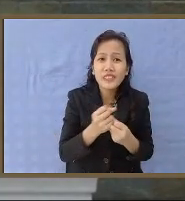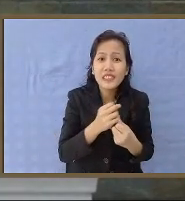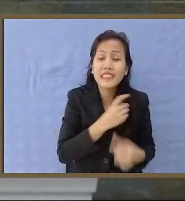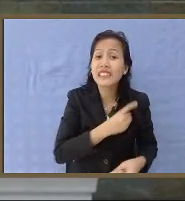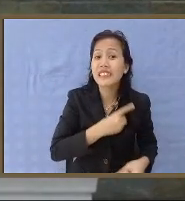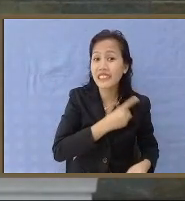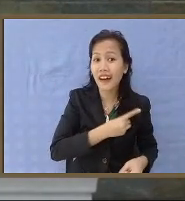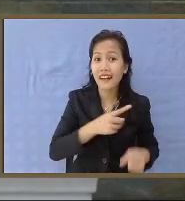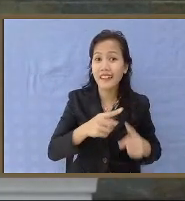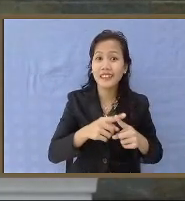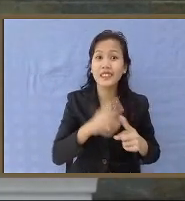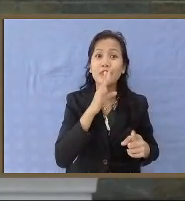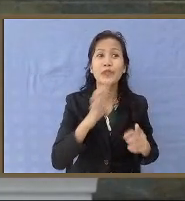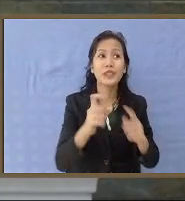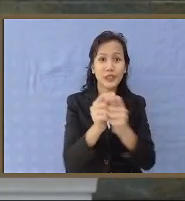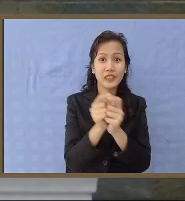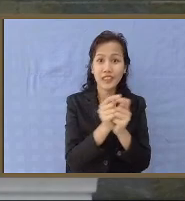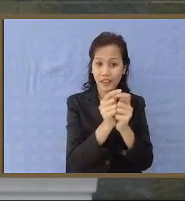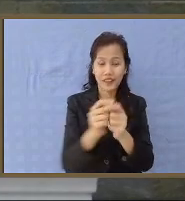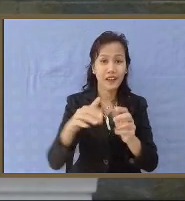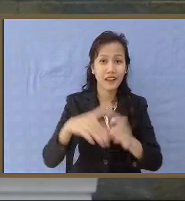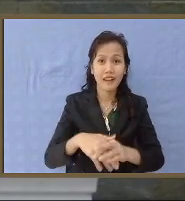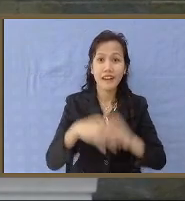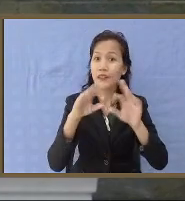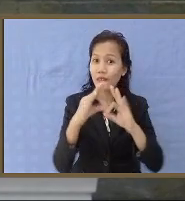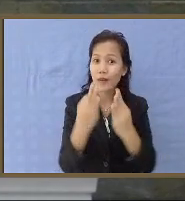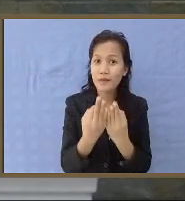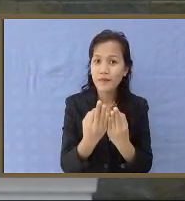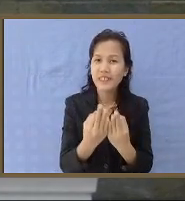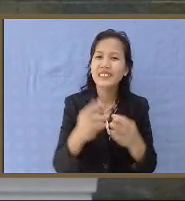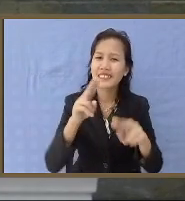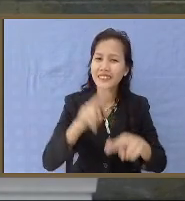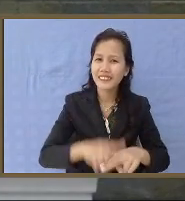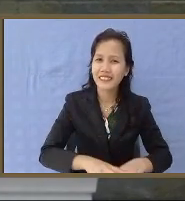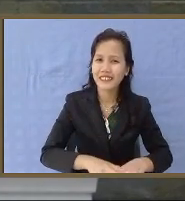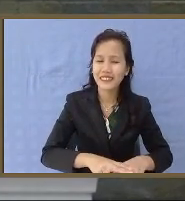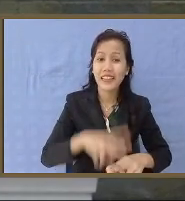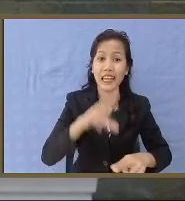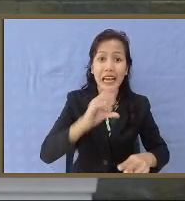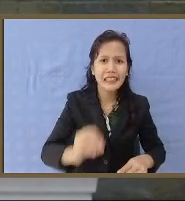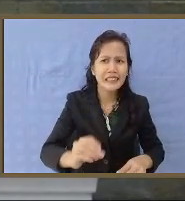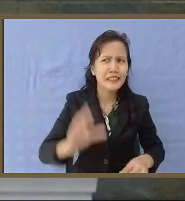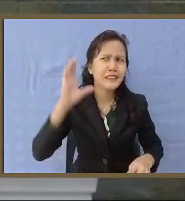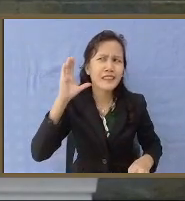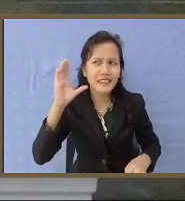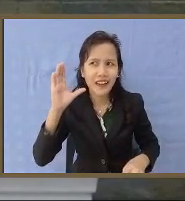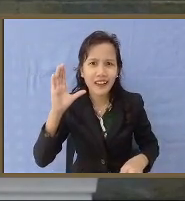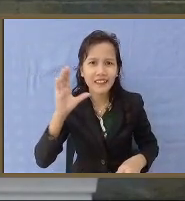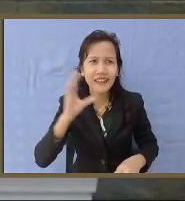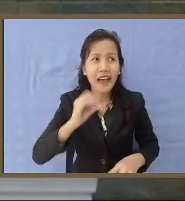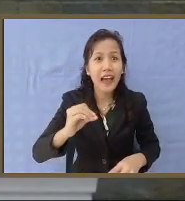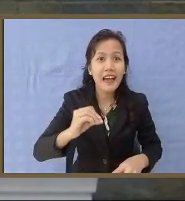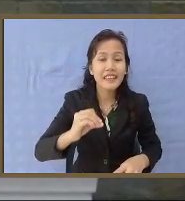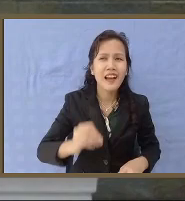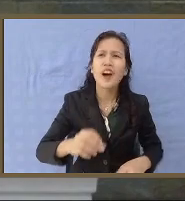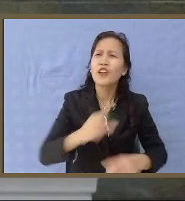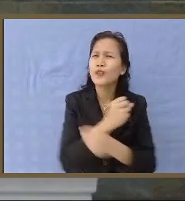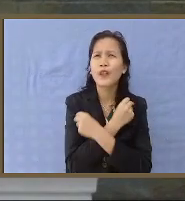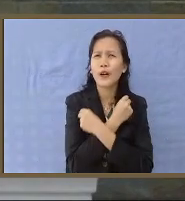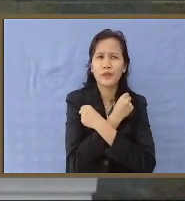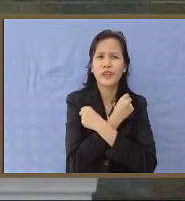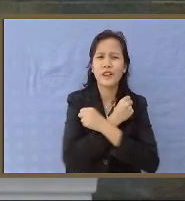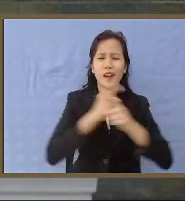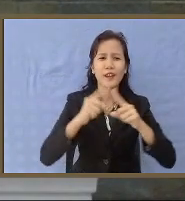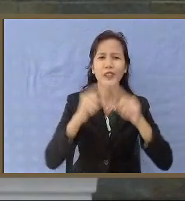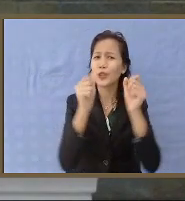sasabihin po sa kanila ng kalimang magulang. They will just sit down and listen to their parents. They love to sit down. They love to listen